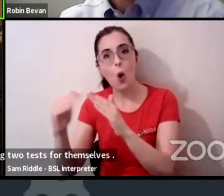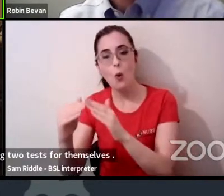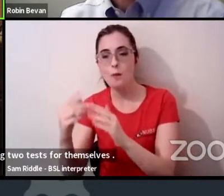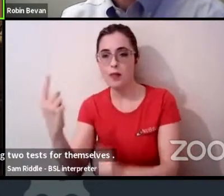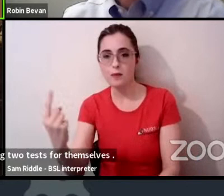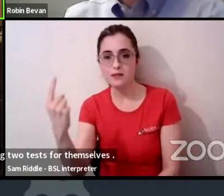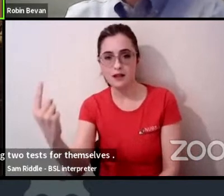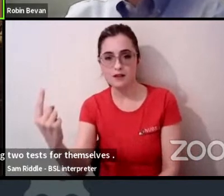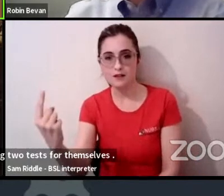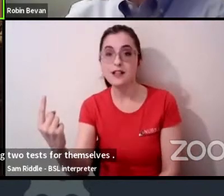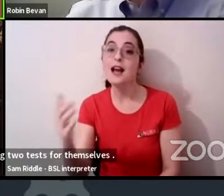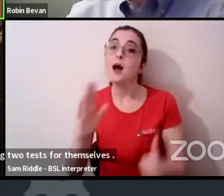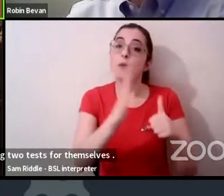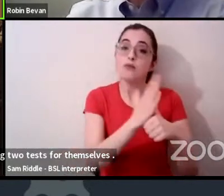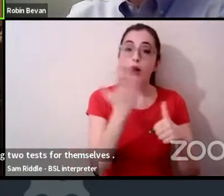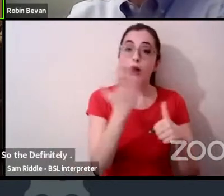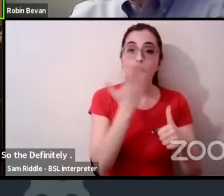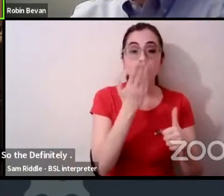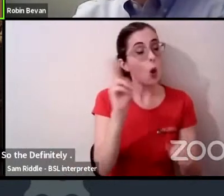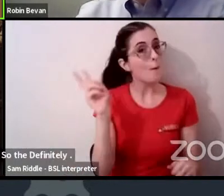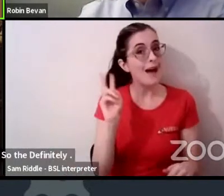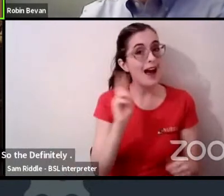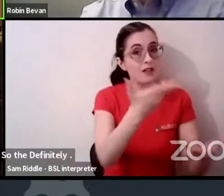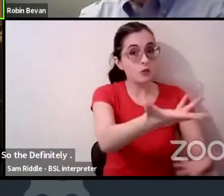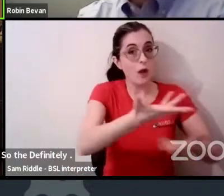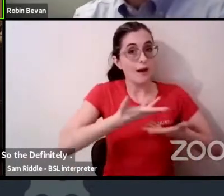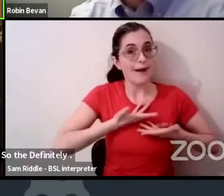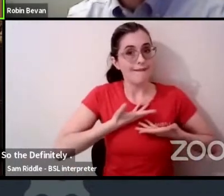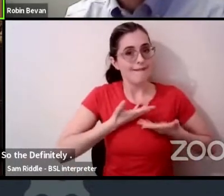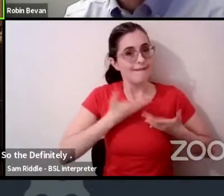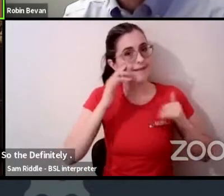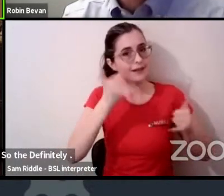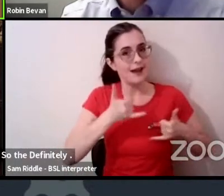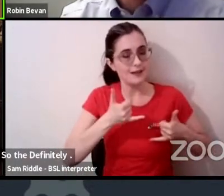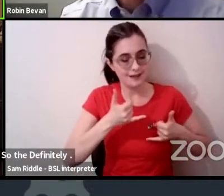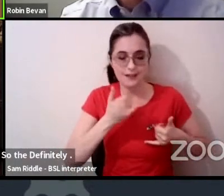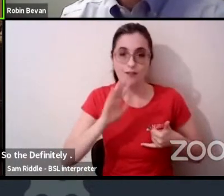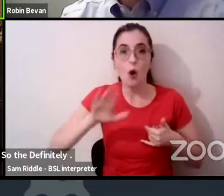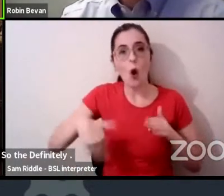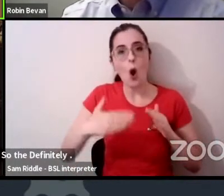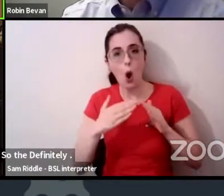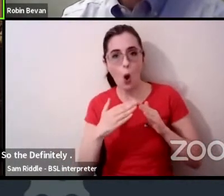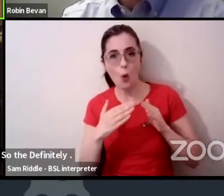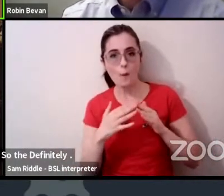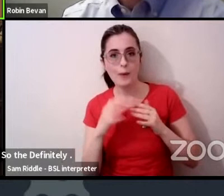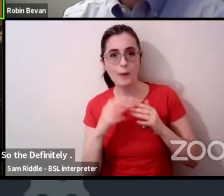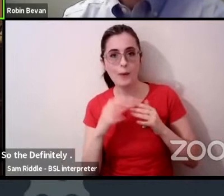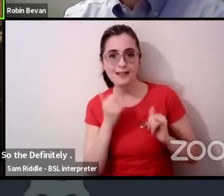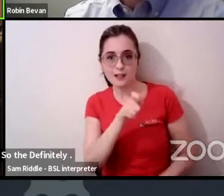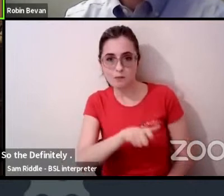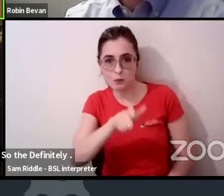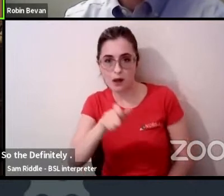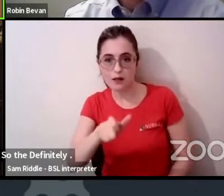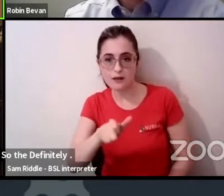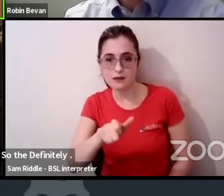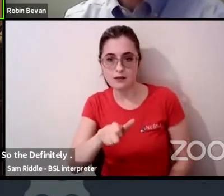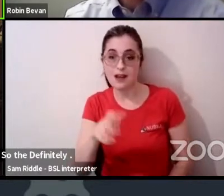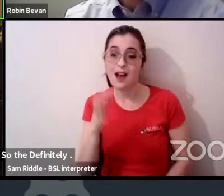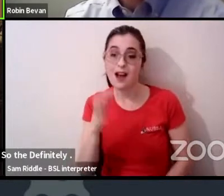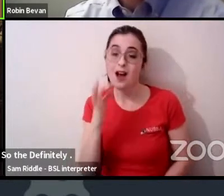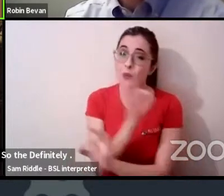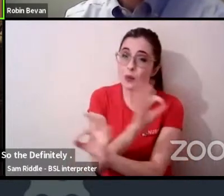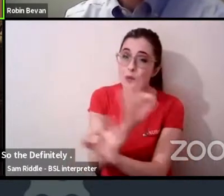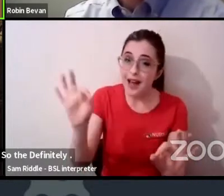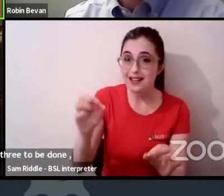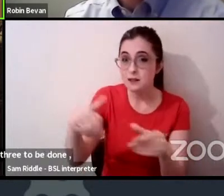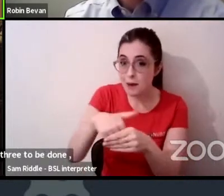flow test kits to do them at home. Now, when we ask the membership, they are very, very